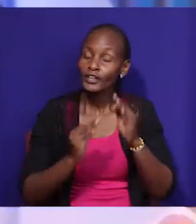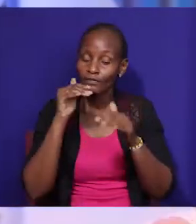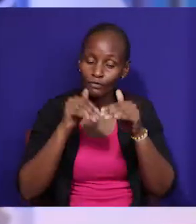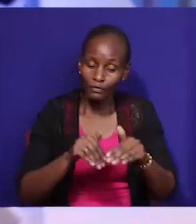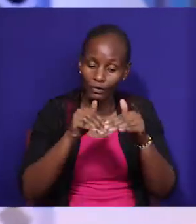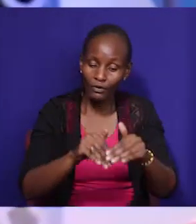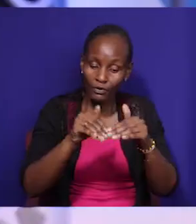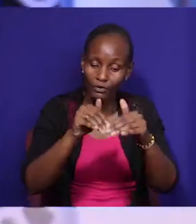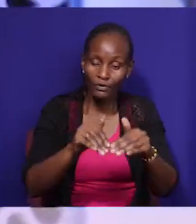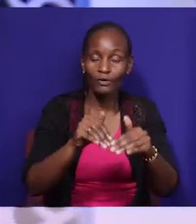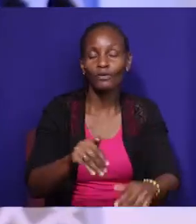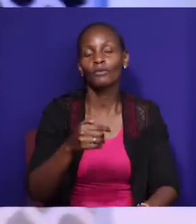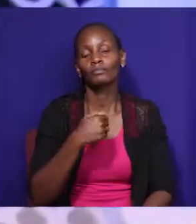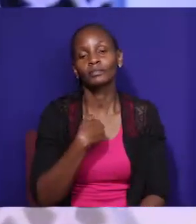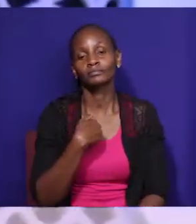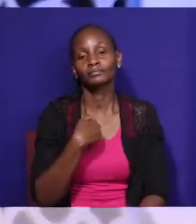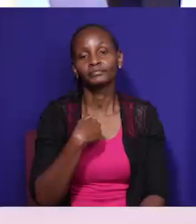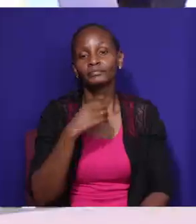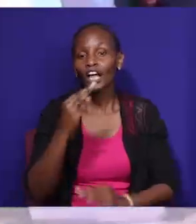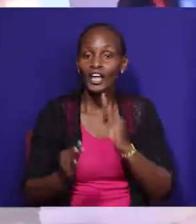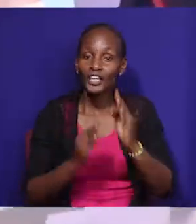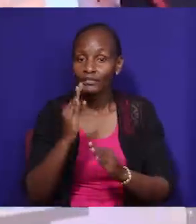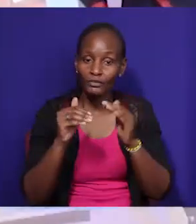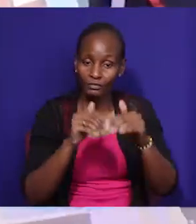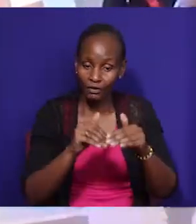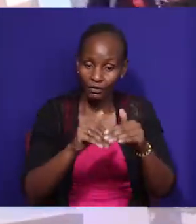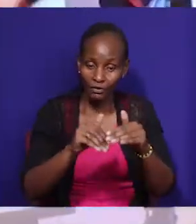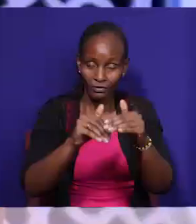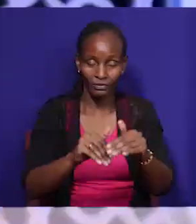watu, mukini. Fuata,